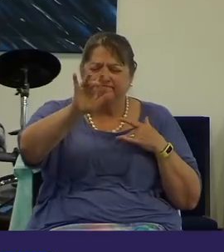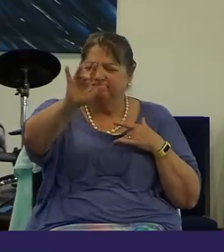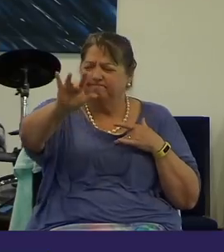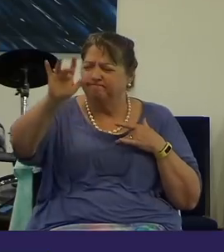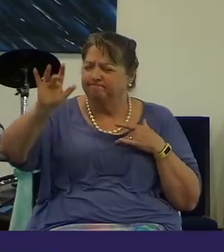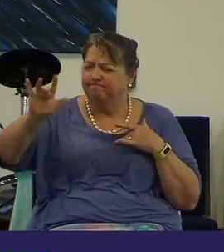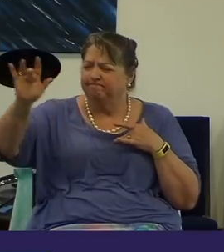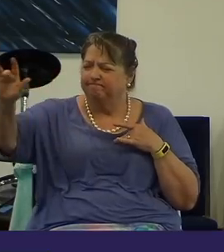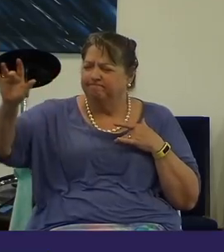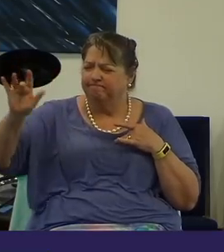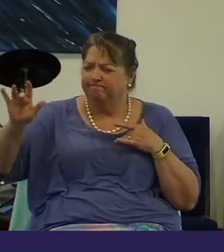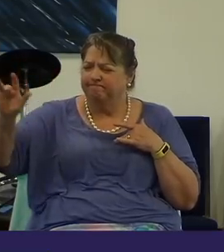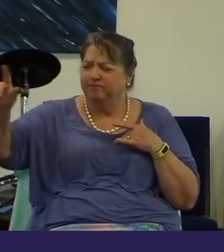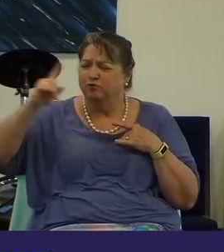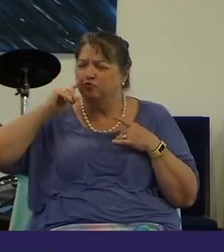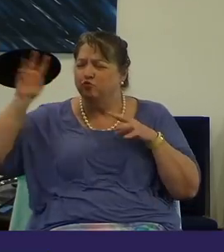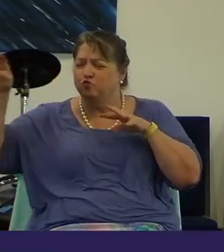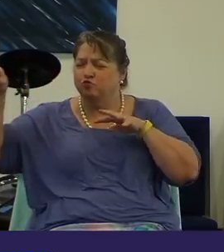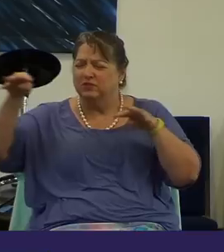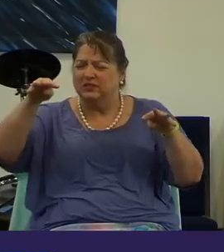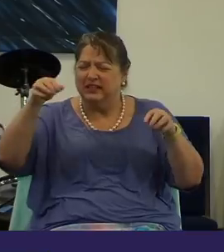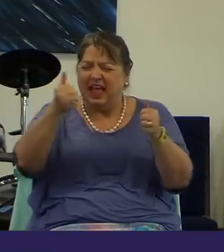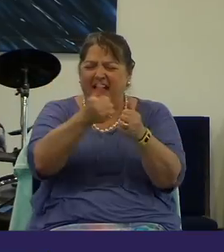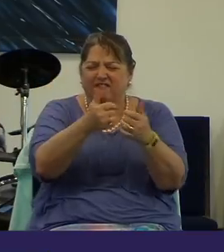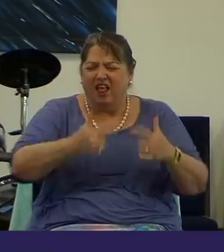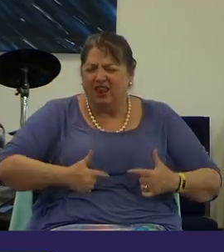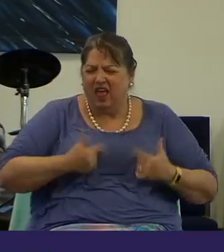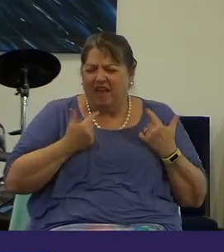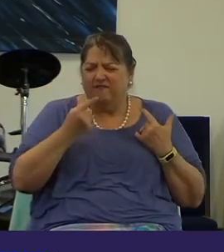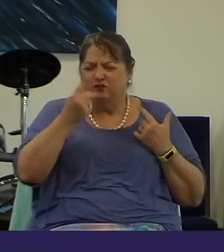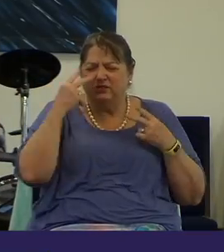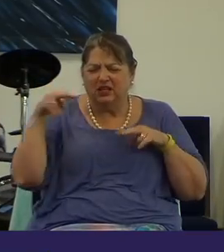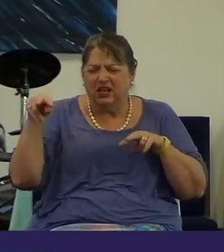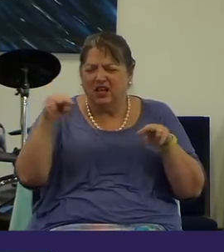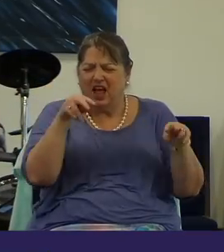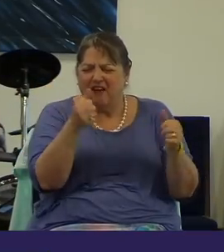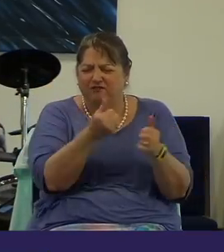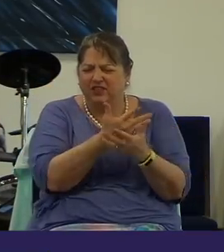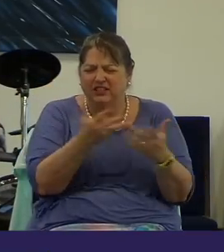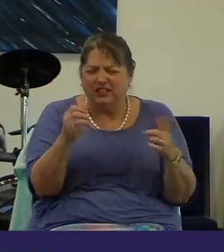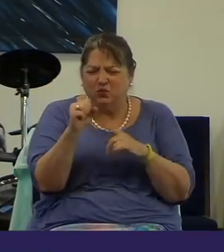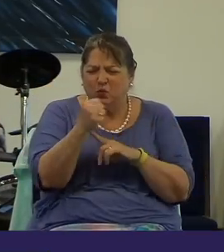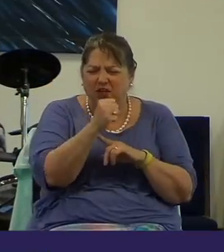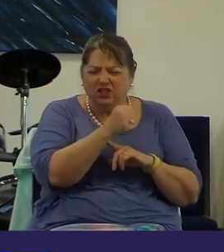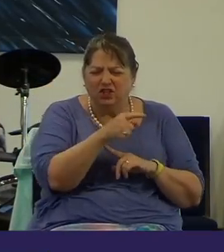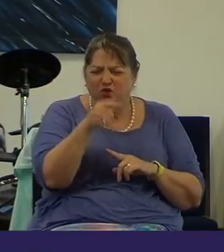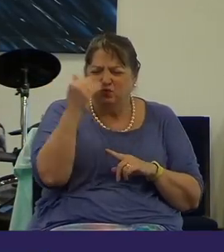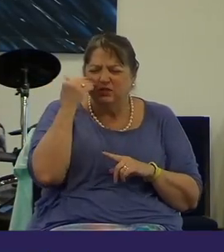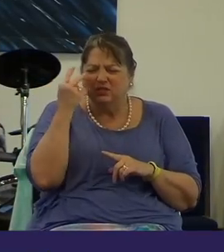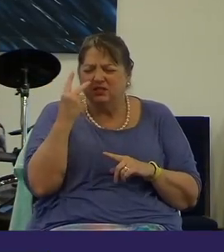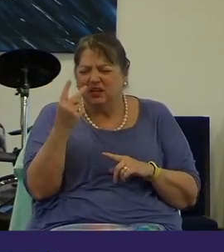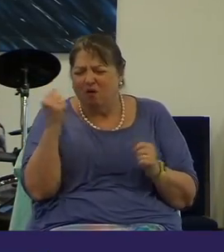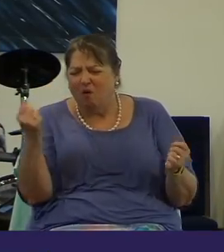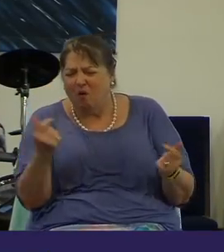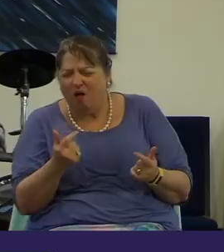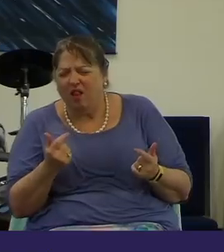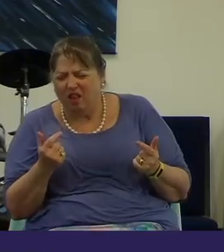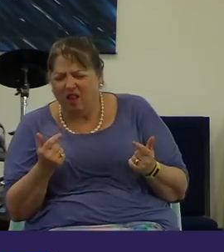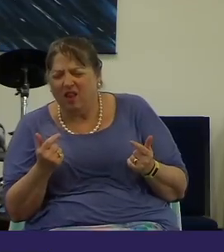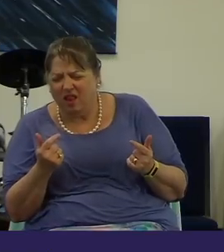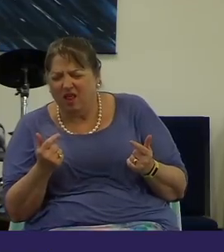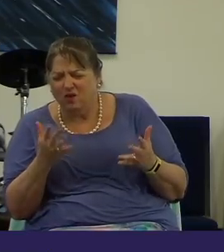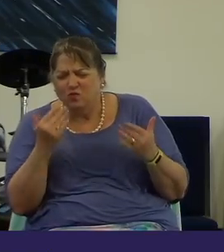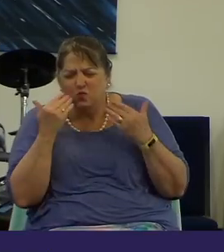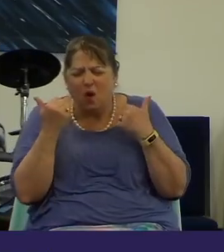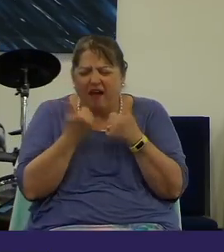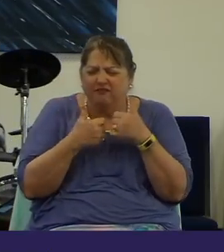every life, you see where we're at, you see what's going in our lives, you know every circumstance, every situation, you know every hidden thing, you know every